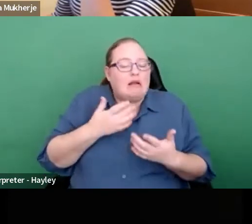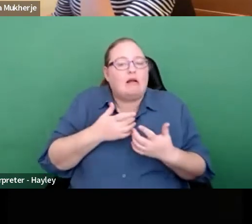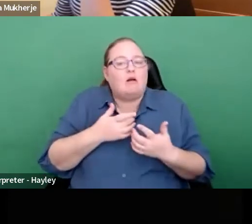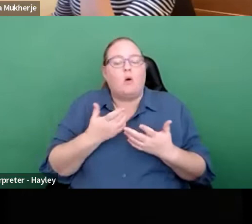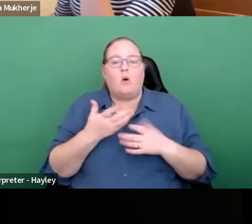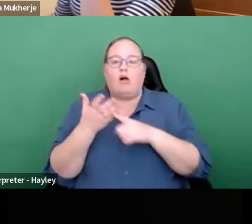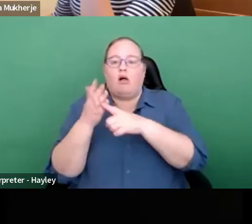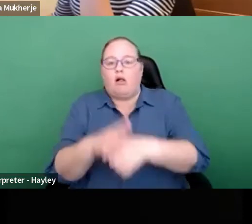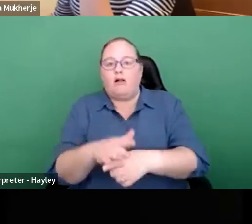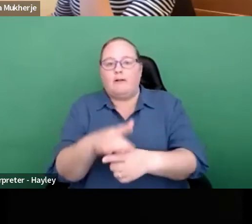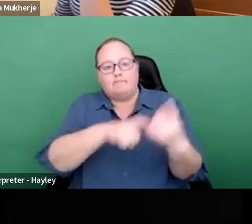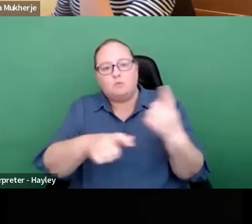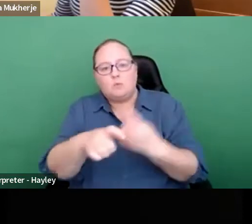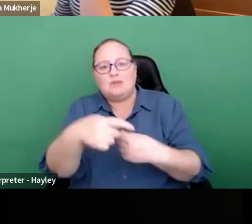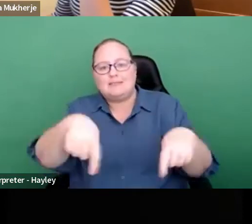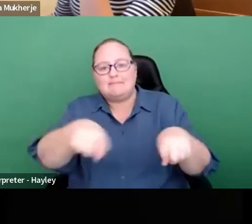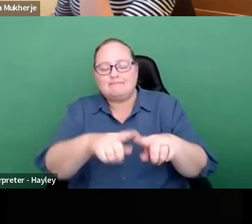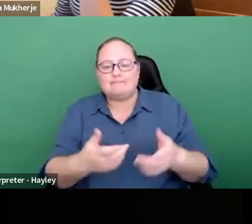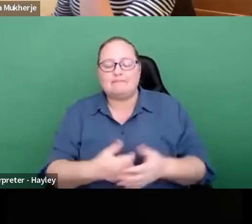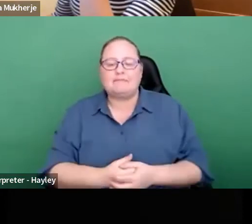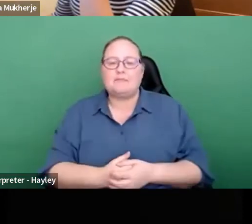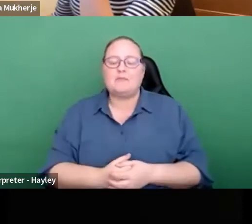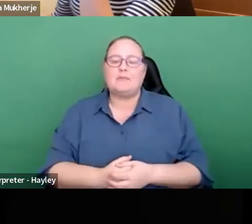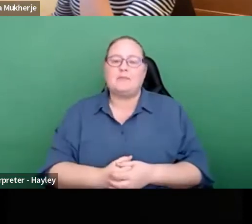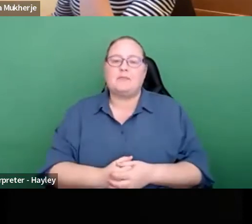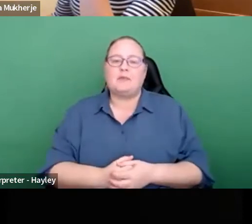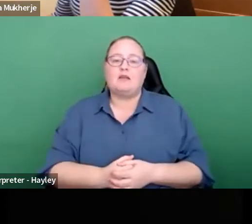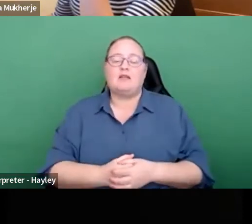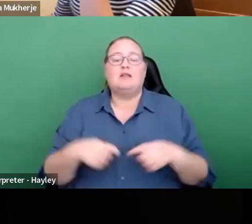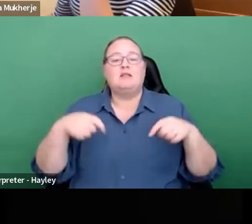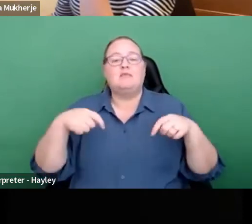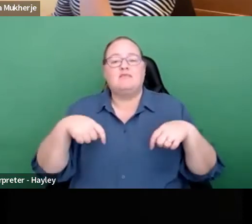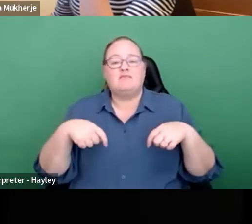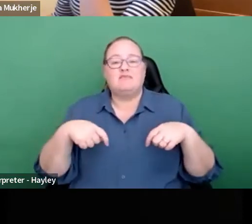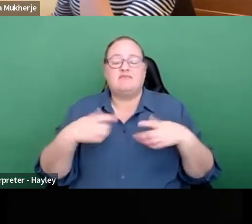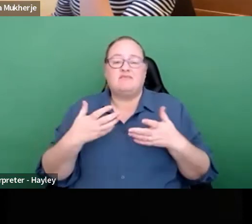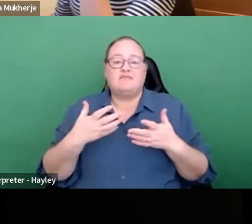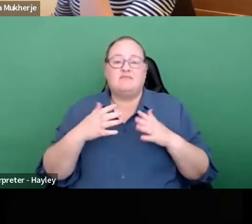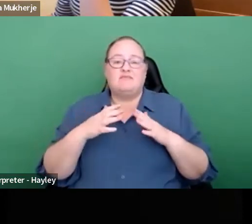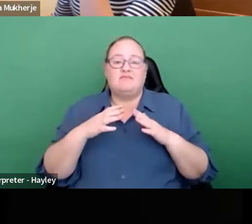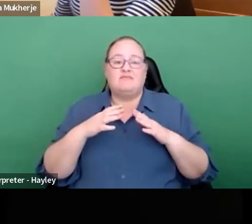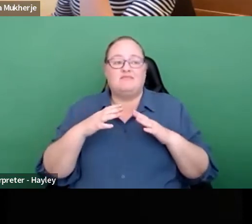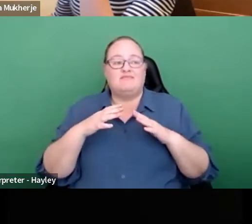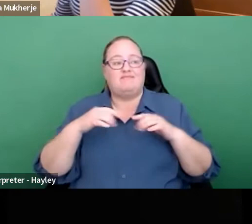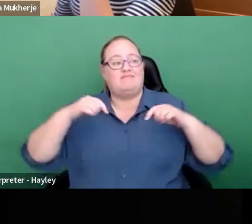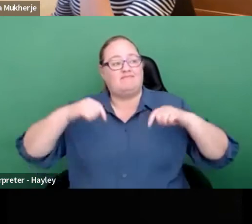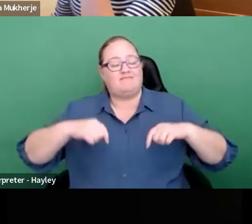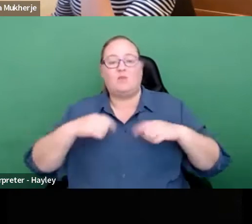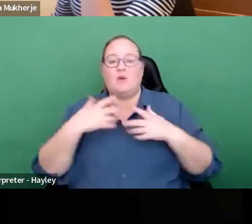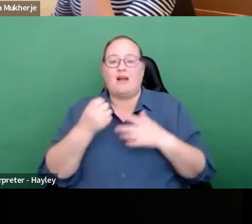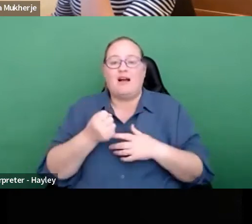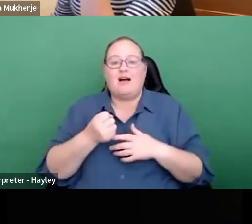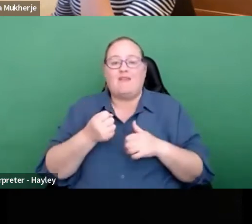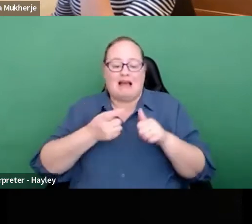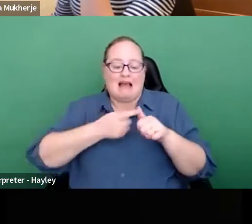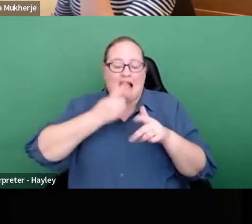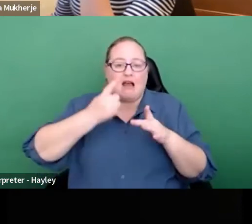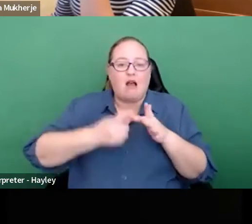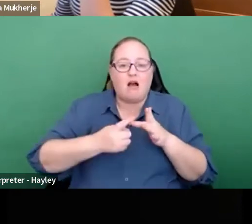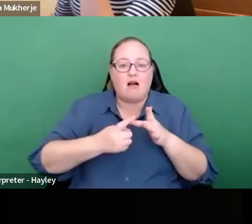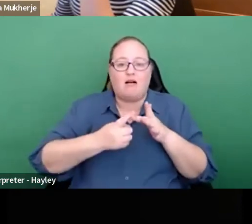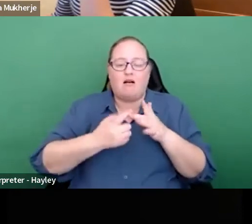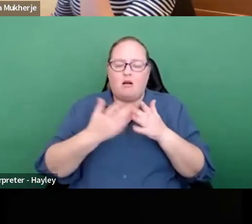serve. I think, in this world where we're shaped by artificial intelligence more and